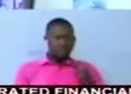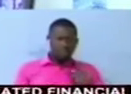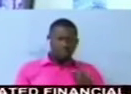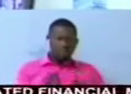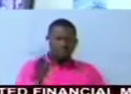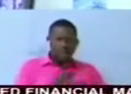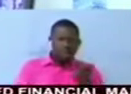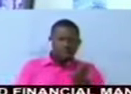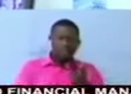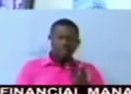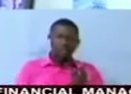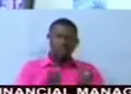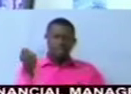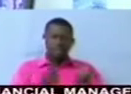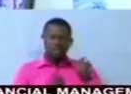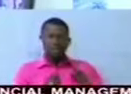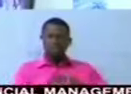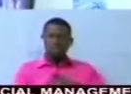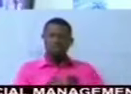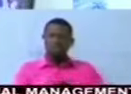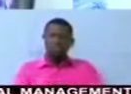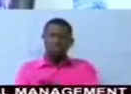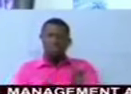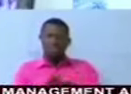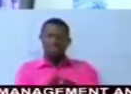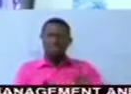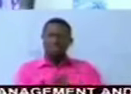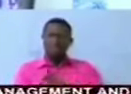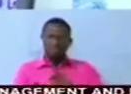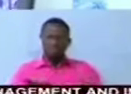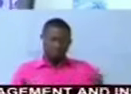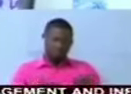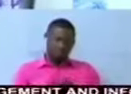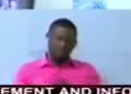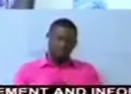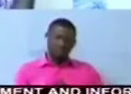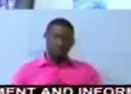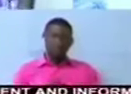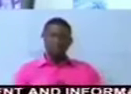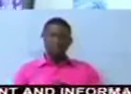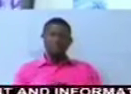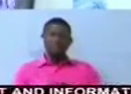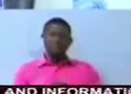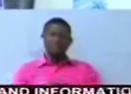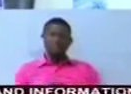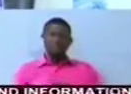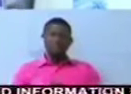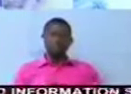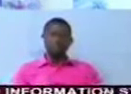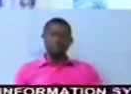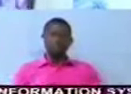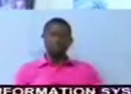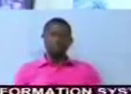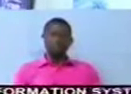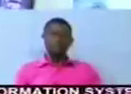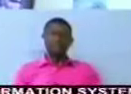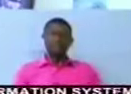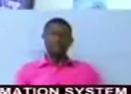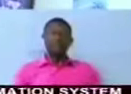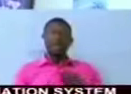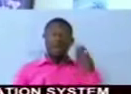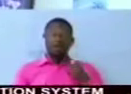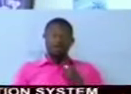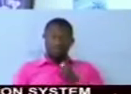cars or a plot of land. Nu ma def ba am xaalif yi na leen jaaxal parce que duma leen ko wax te gisuñ ma ci benn department. How I made